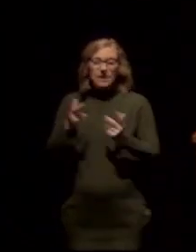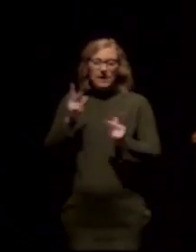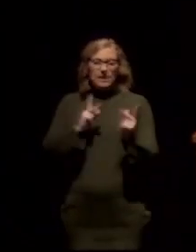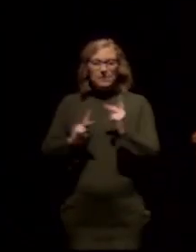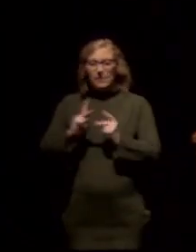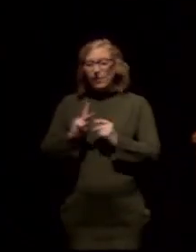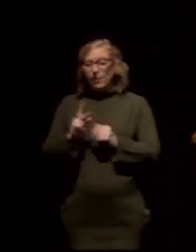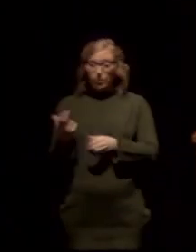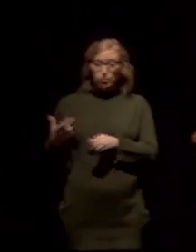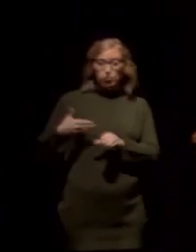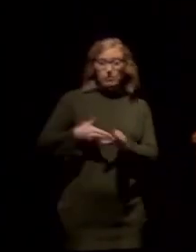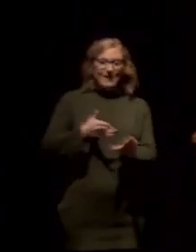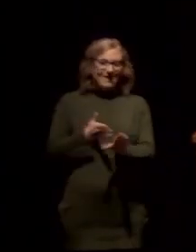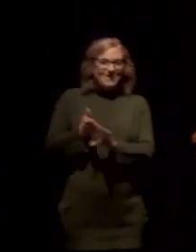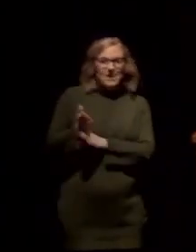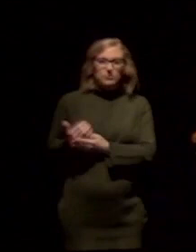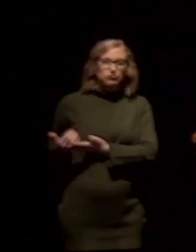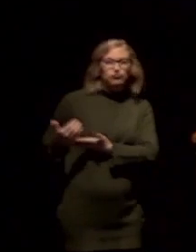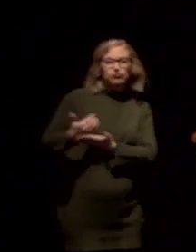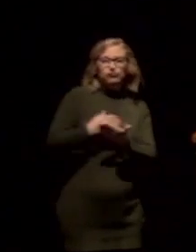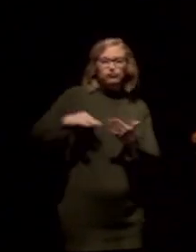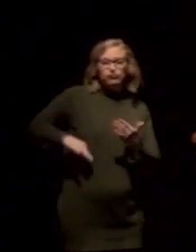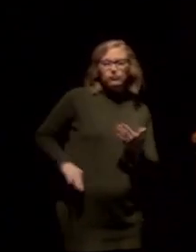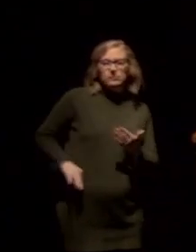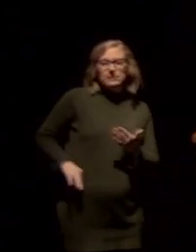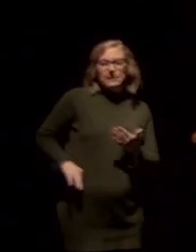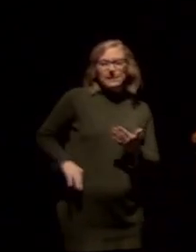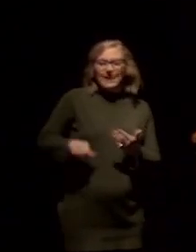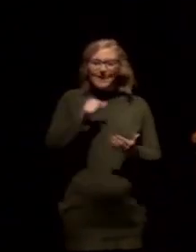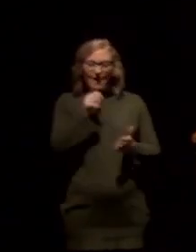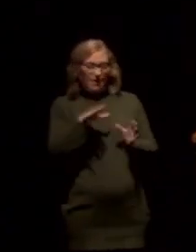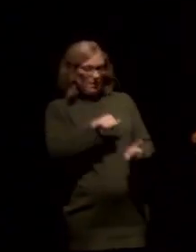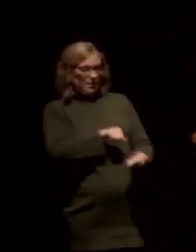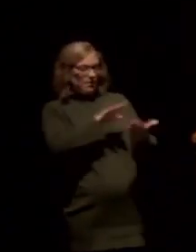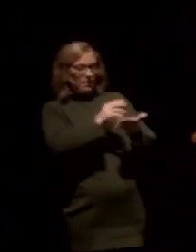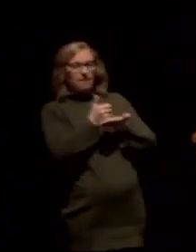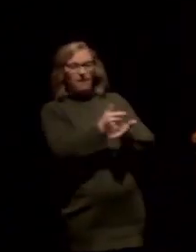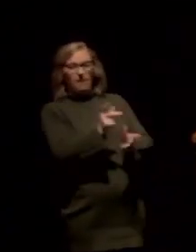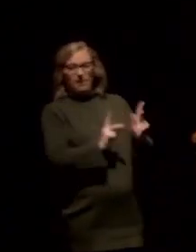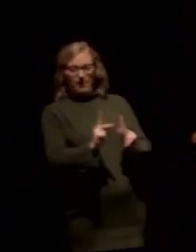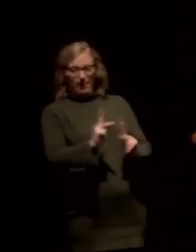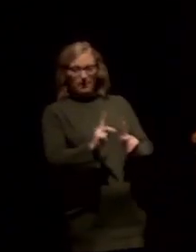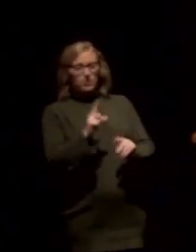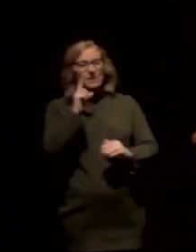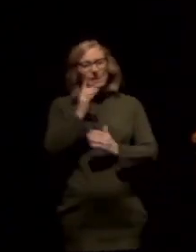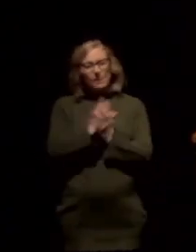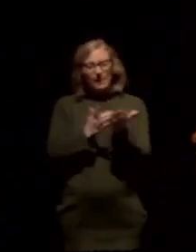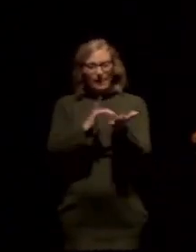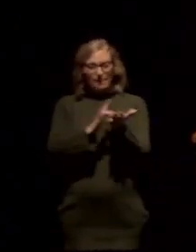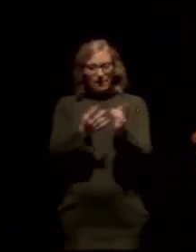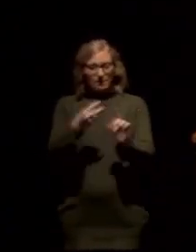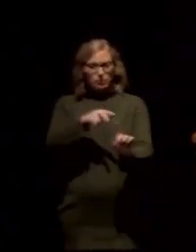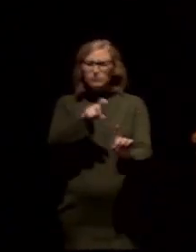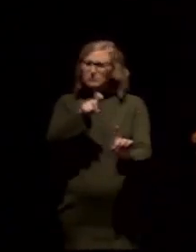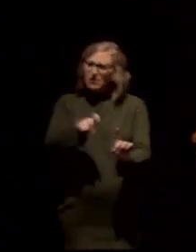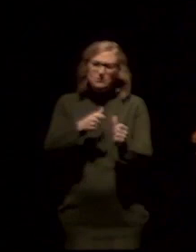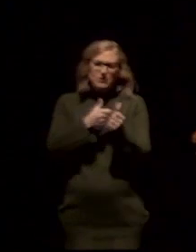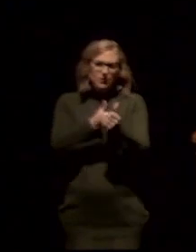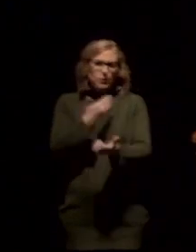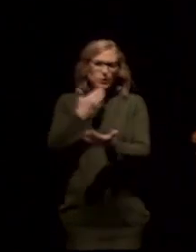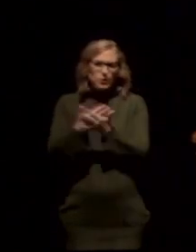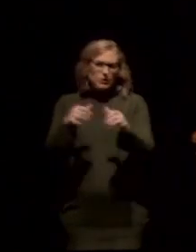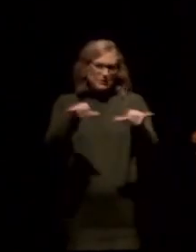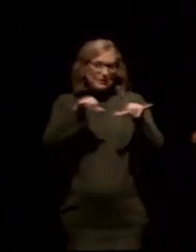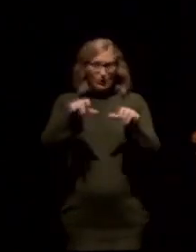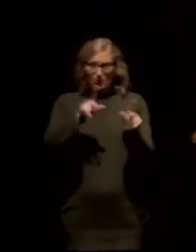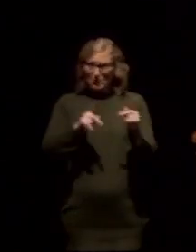the field to make money versus help people. And so I think within medicalization, there have to be good standards. I mean, people still need